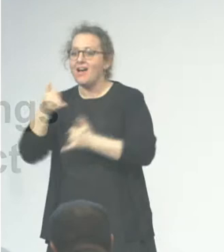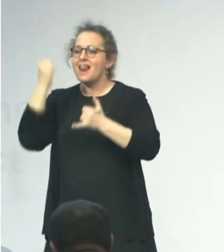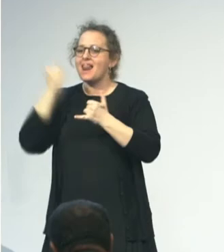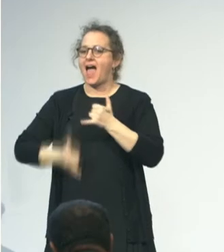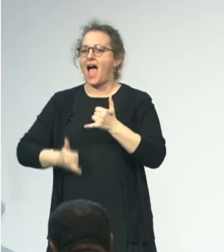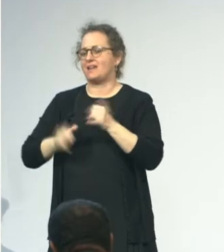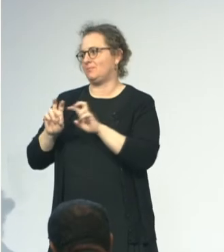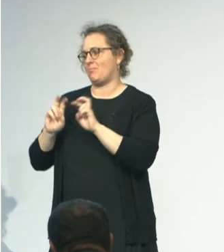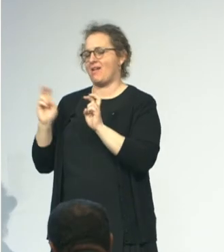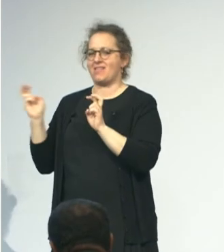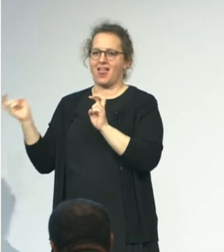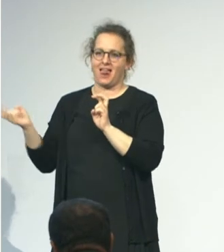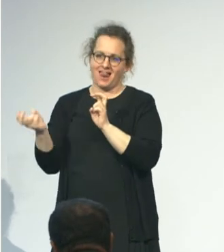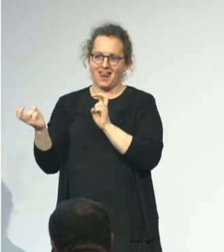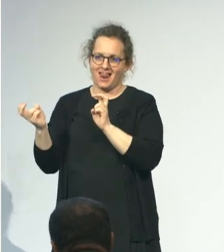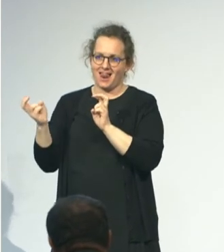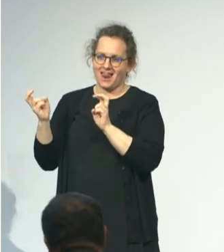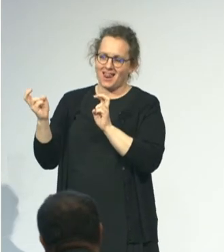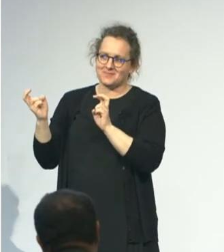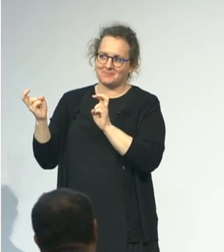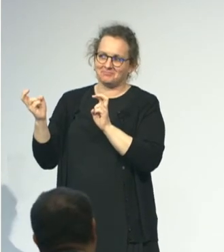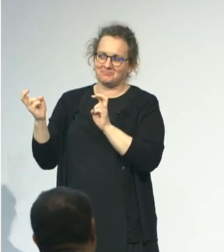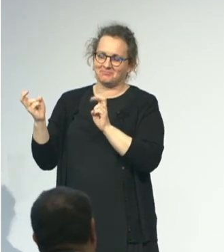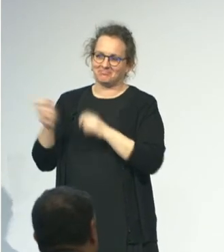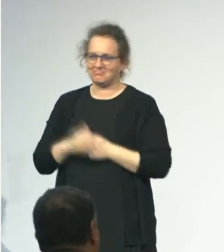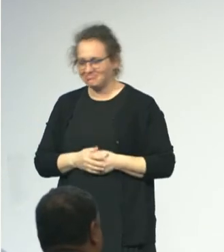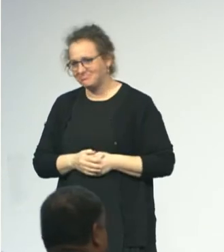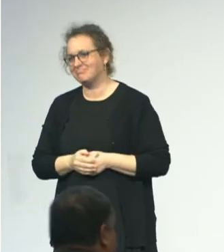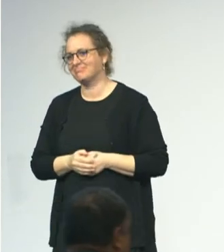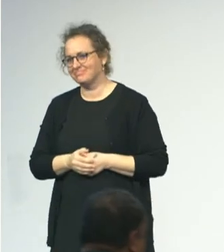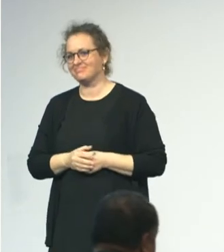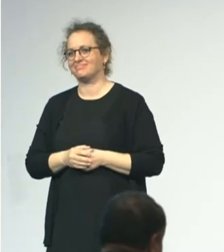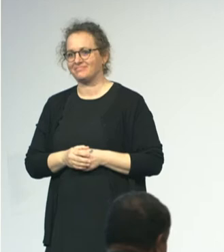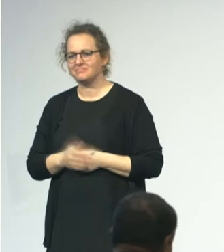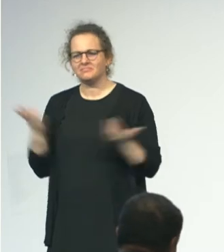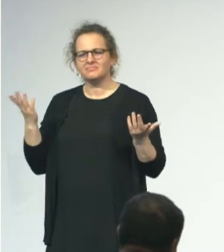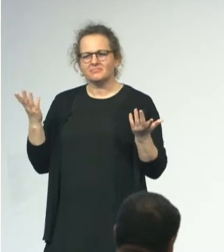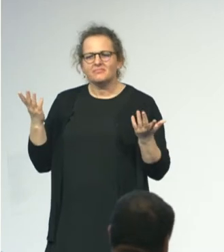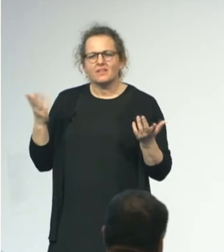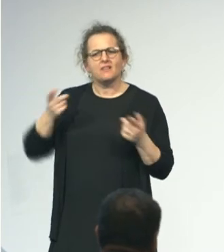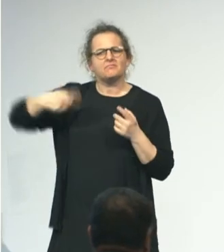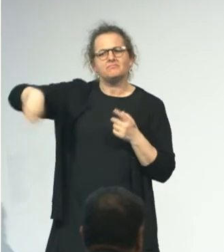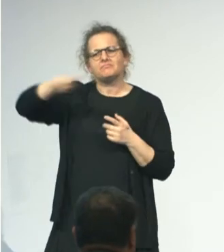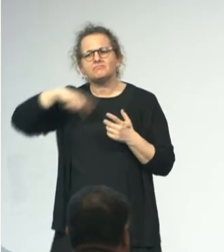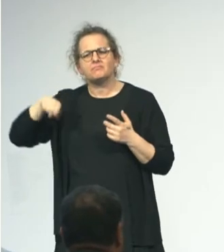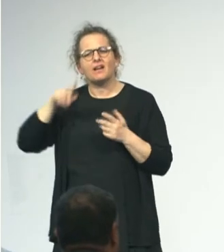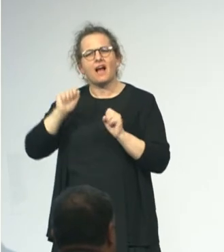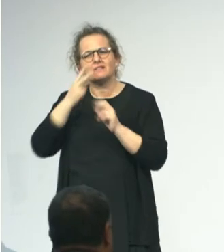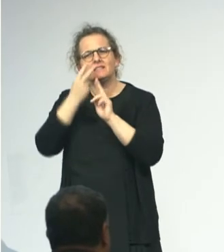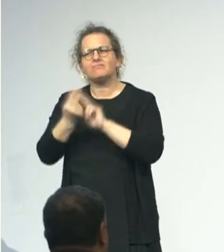Anyway, we have our final panel with considerations and feedback and ideas and takeaways from the Zero Conference. I'm going to hand it over to